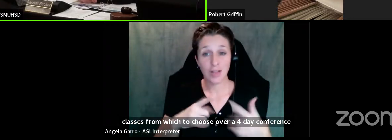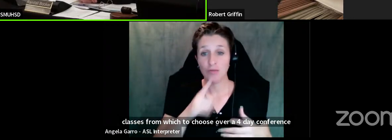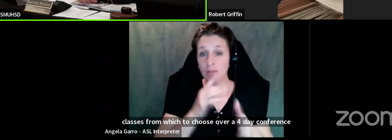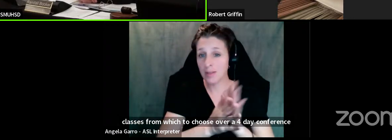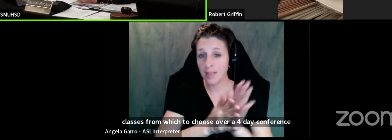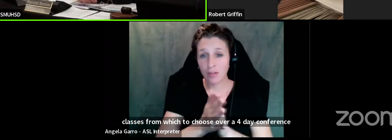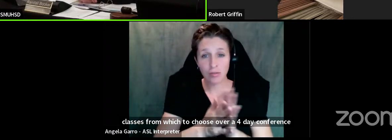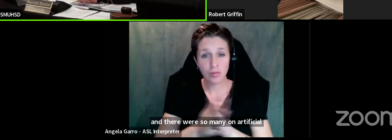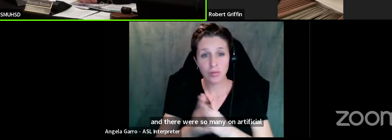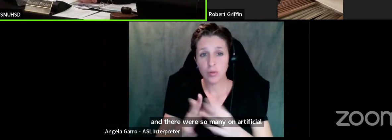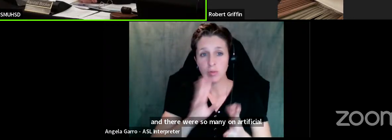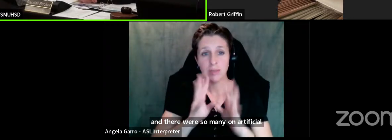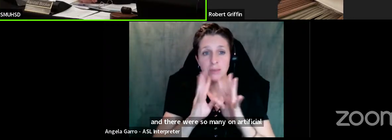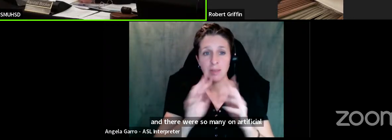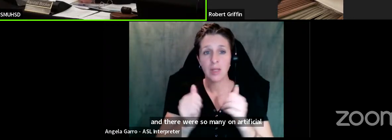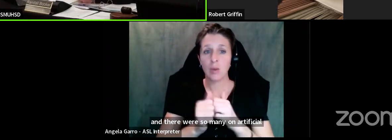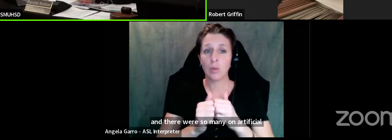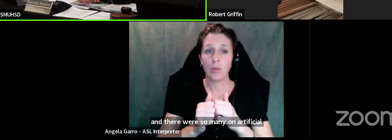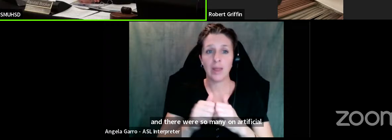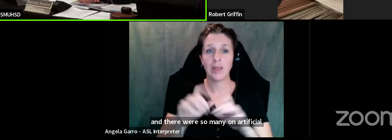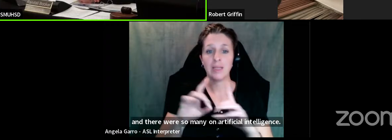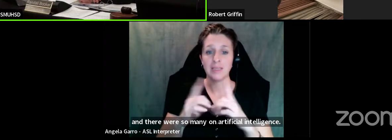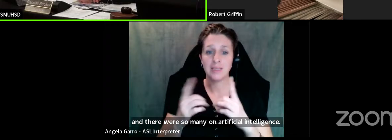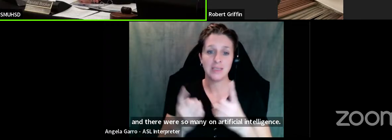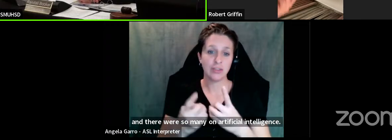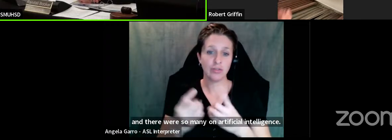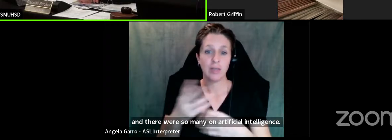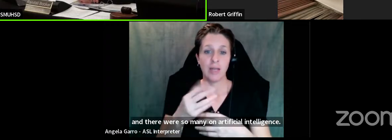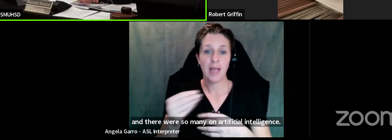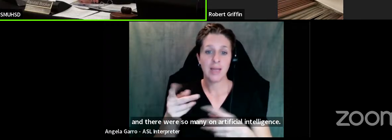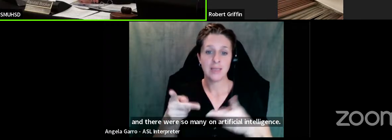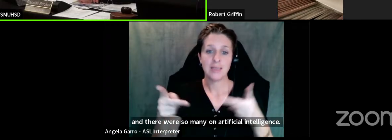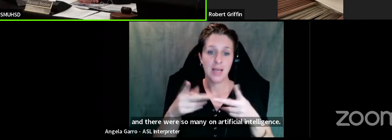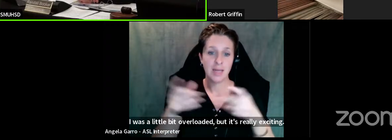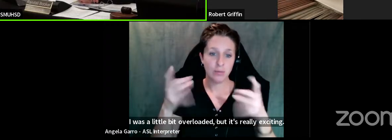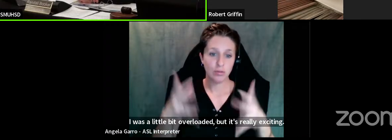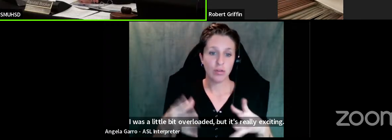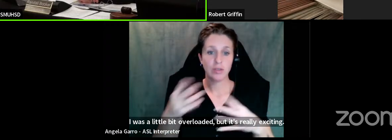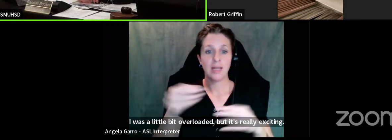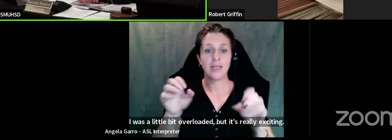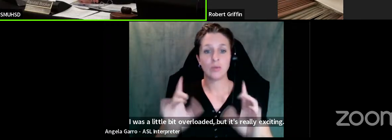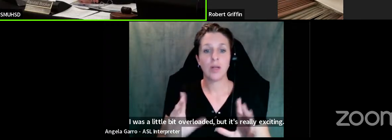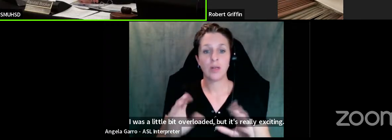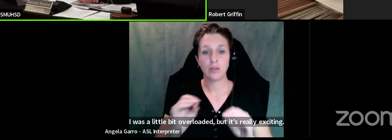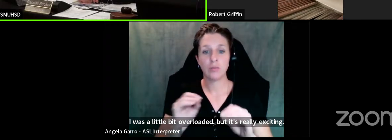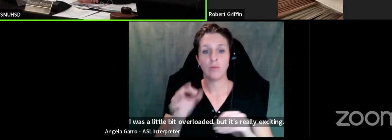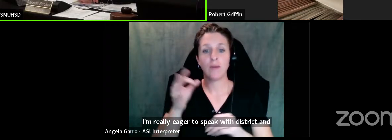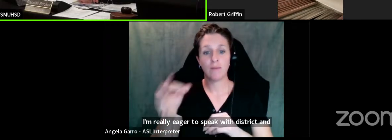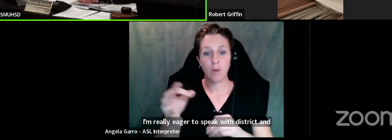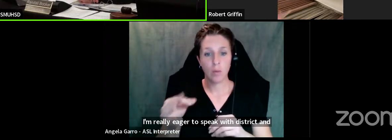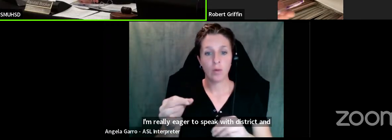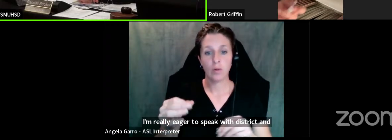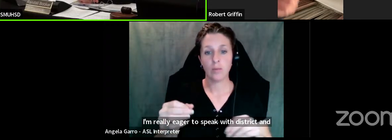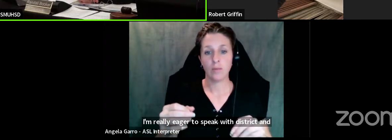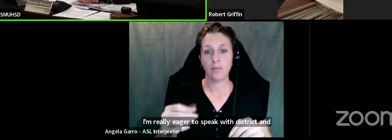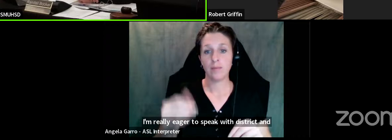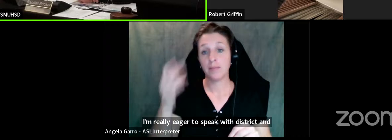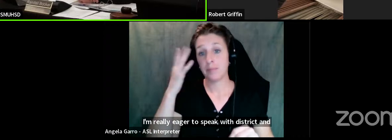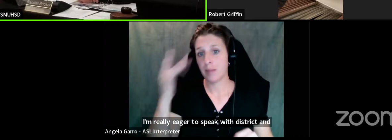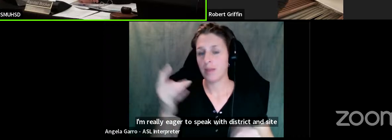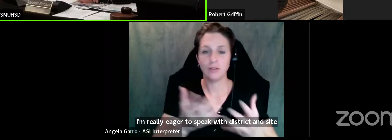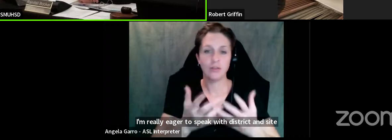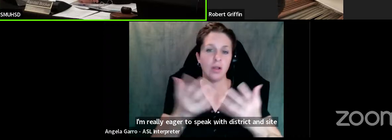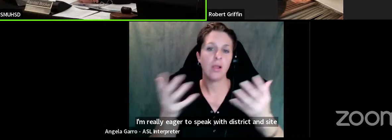speak with district and site administrators and educators moving forward, because there's a lot